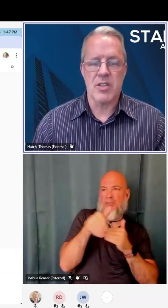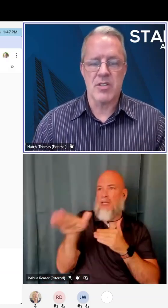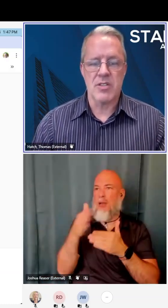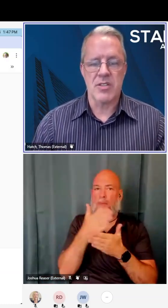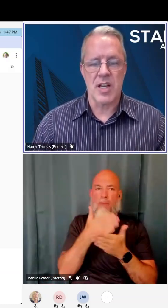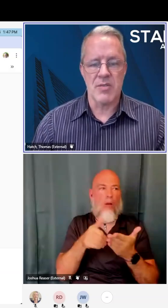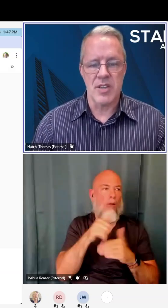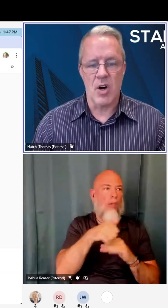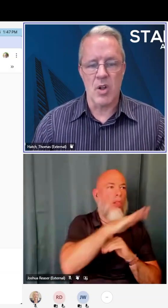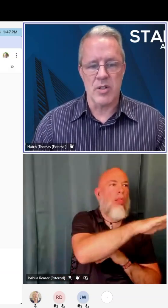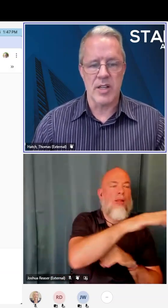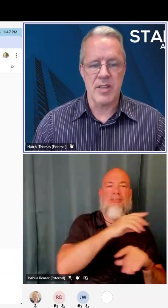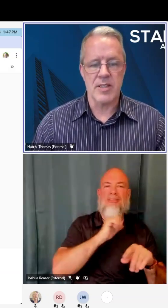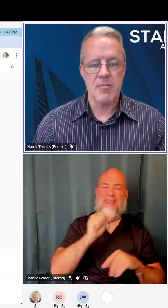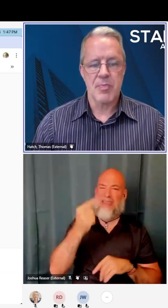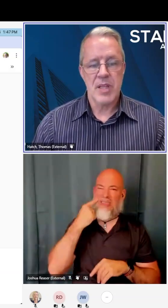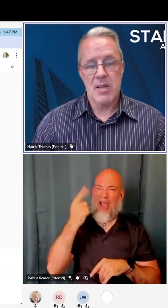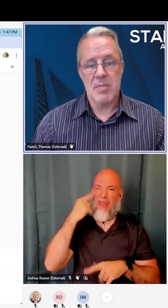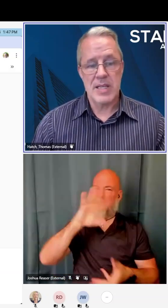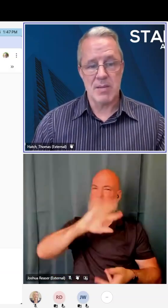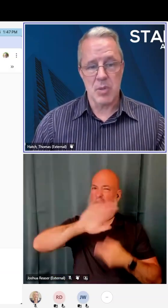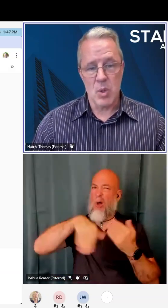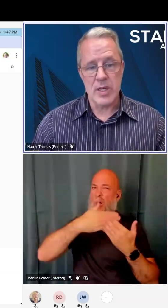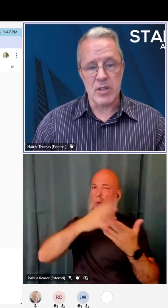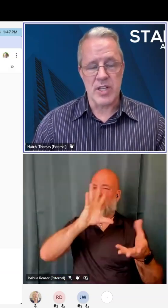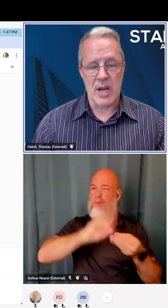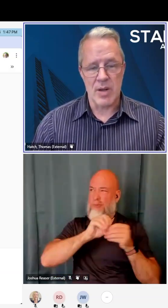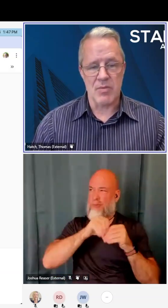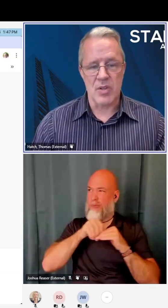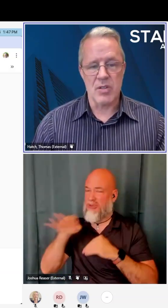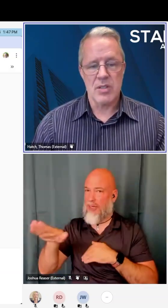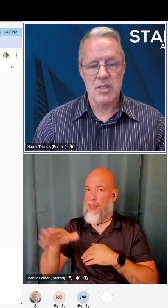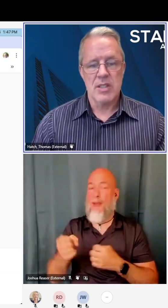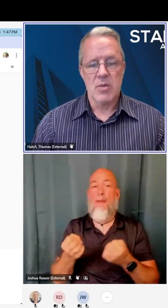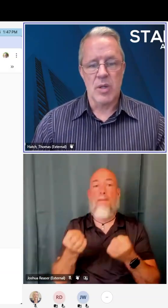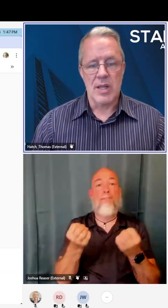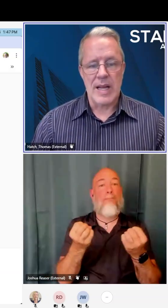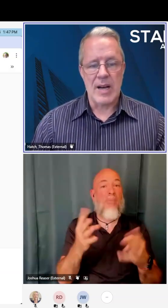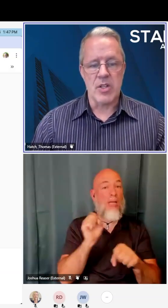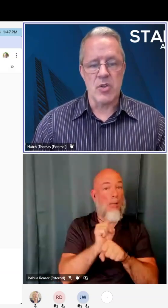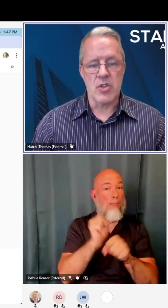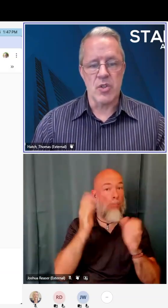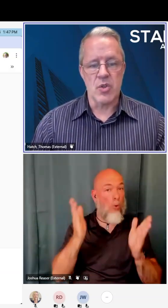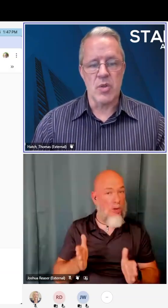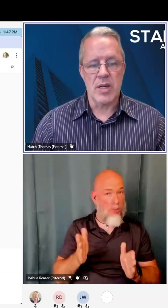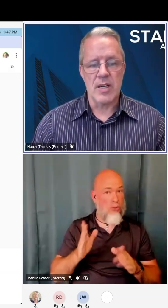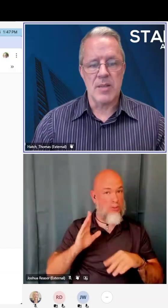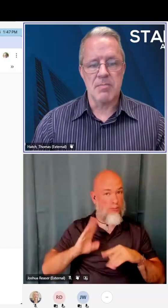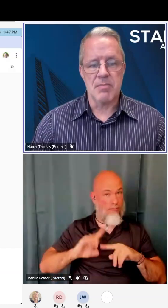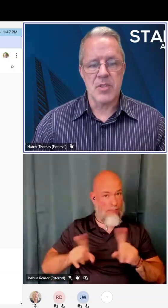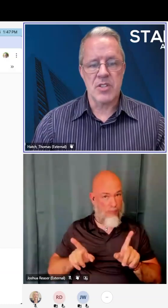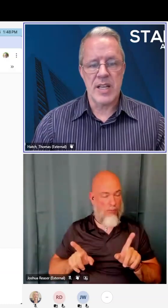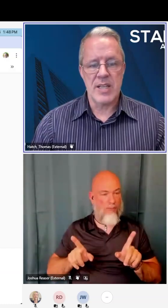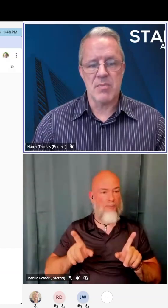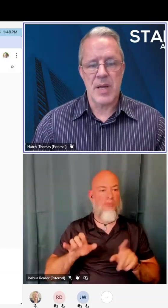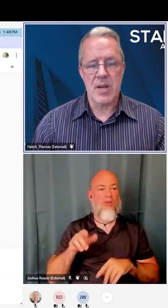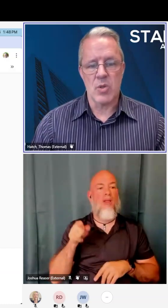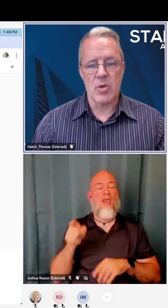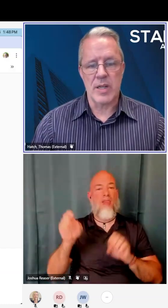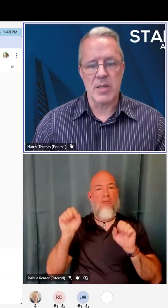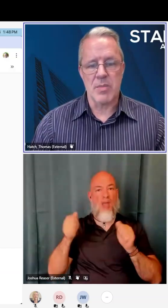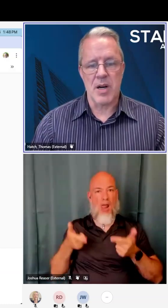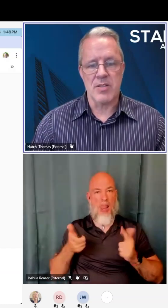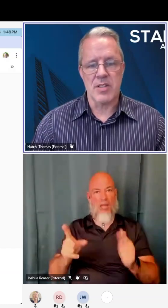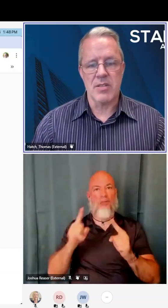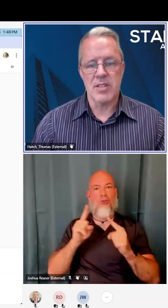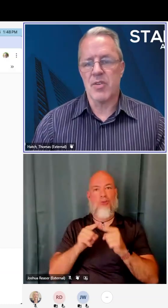somewhere else. It's kind of an all or nothing. Many employers, however, will allow you to send